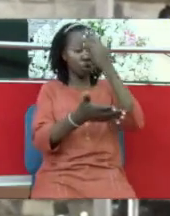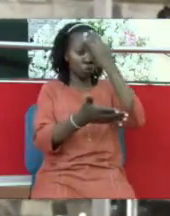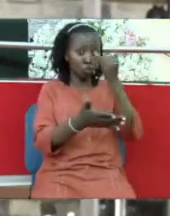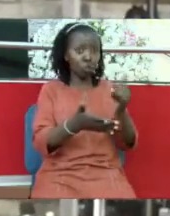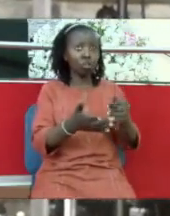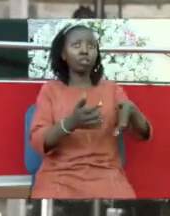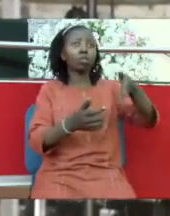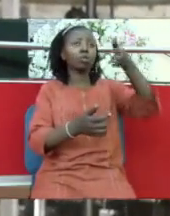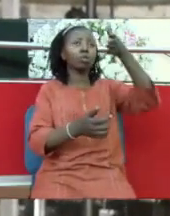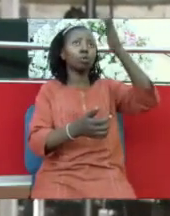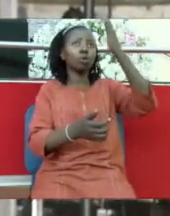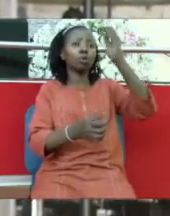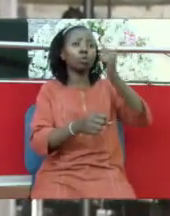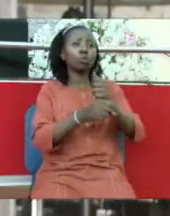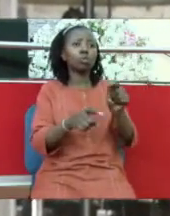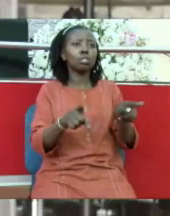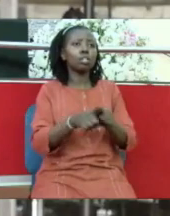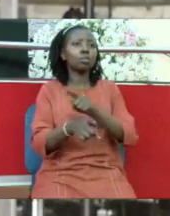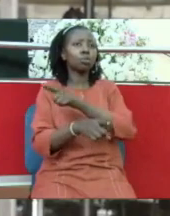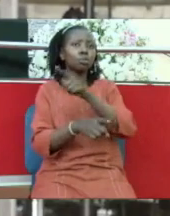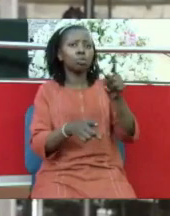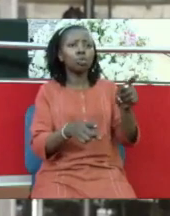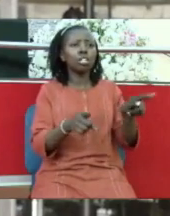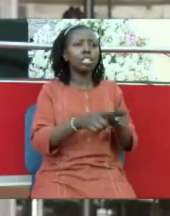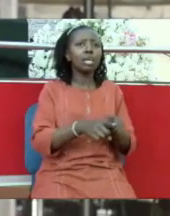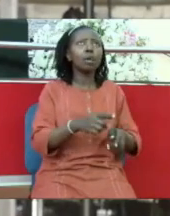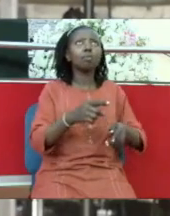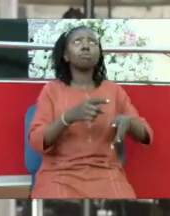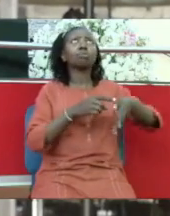As you build capacity and ability to handle his blessings,